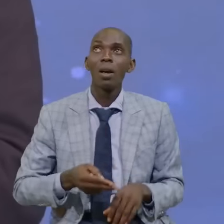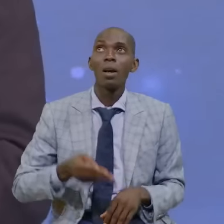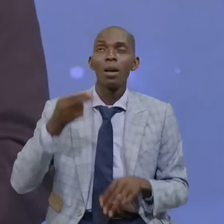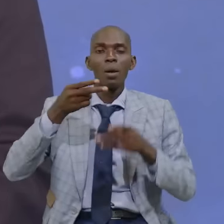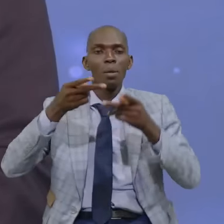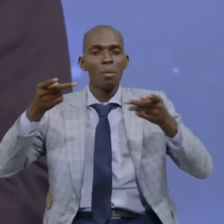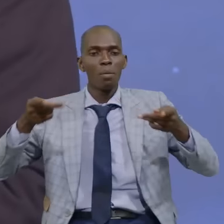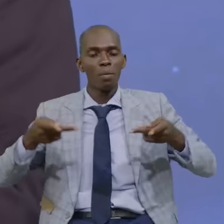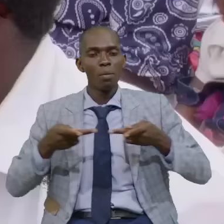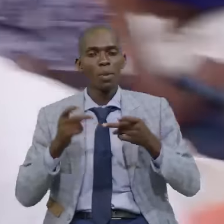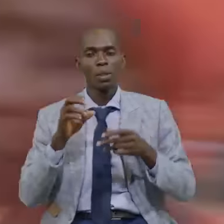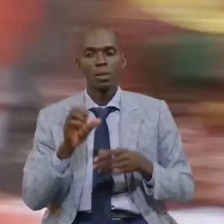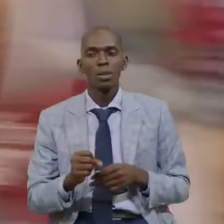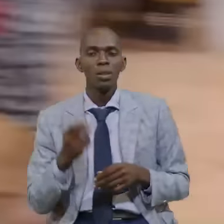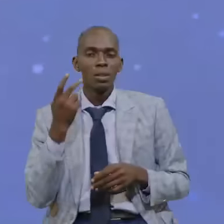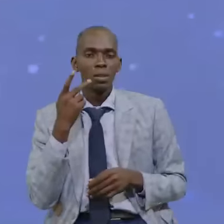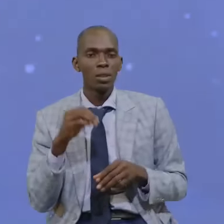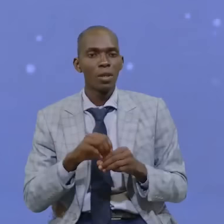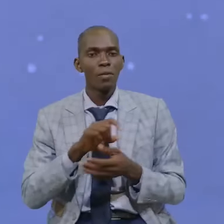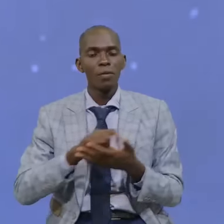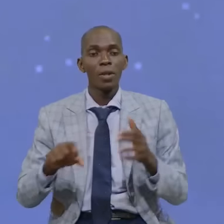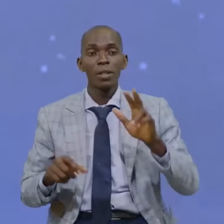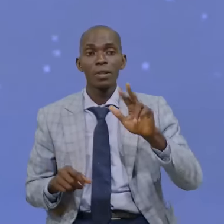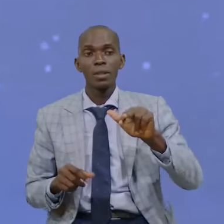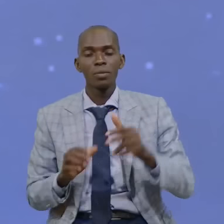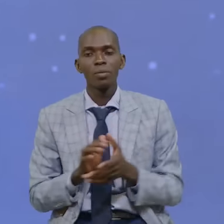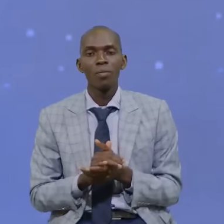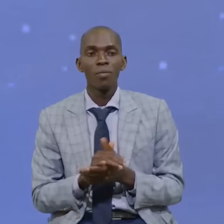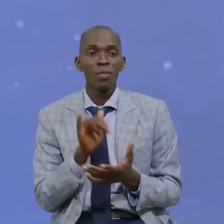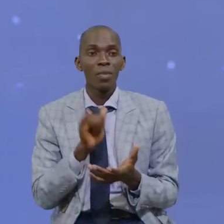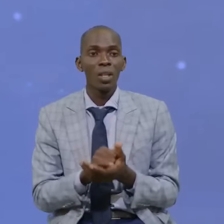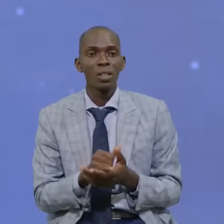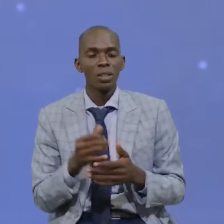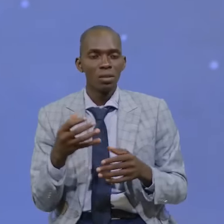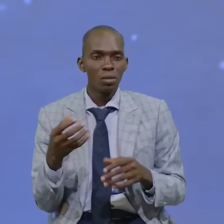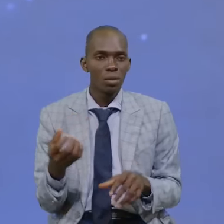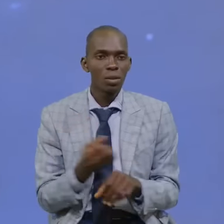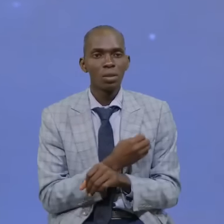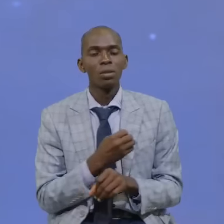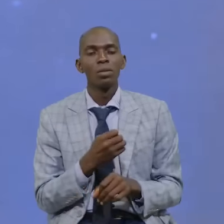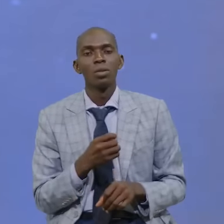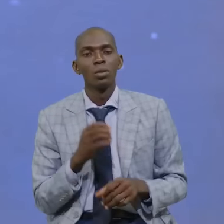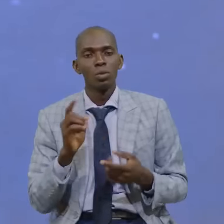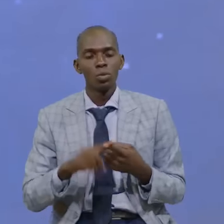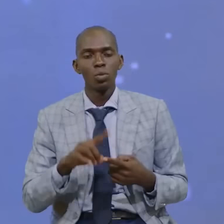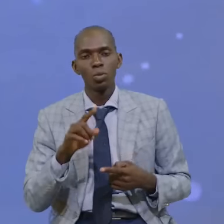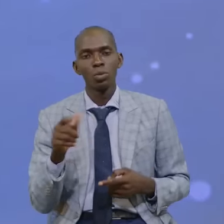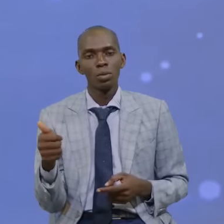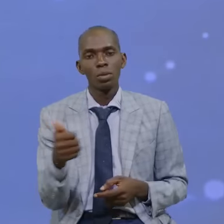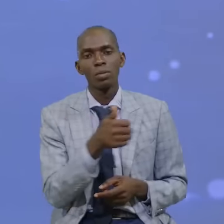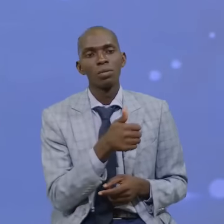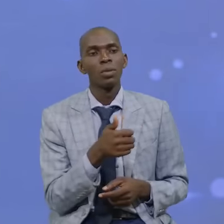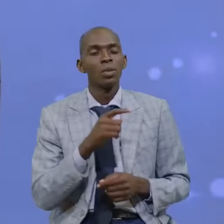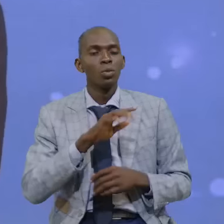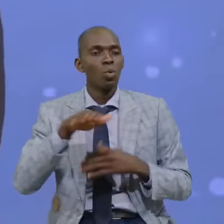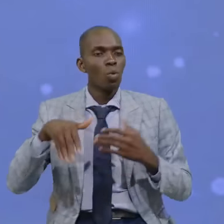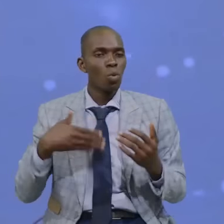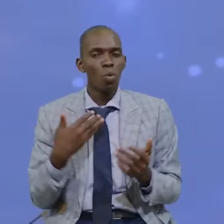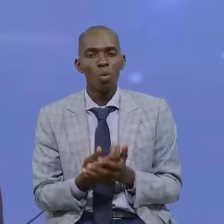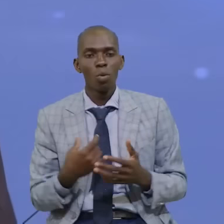at verse 13. It says, wherefore take unto you the whole